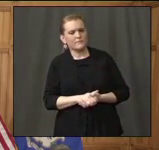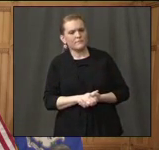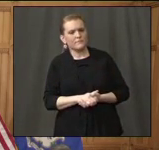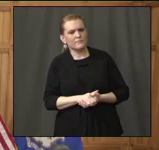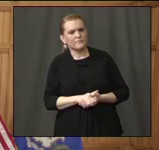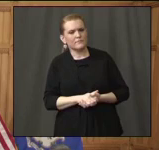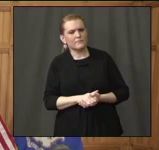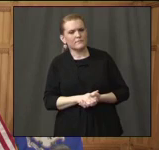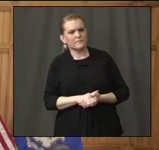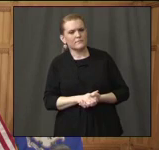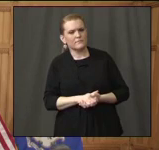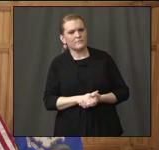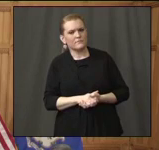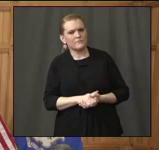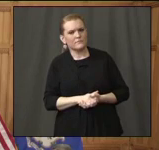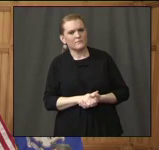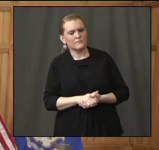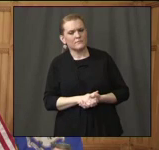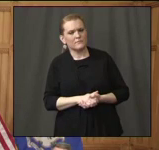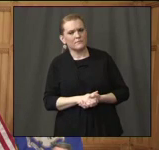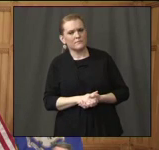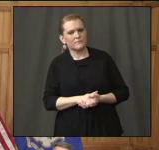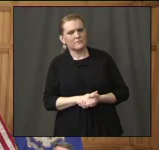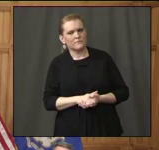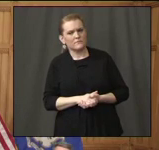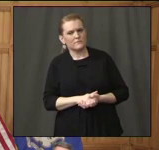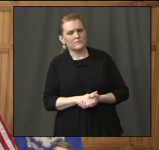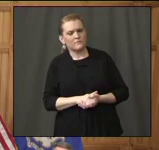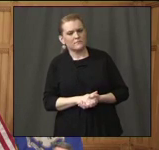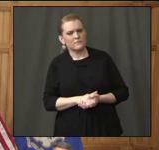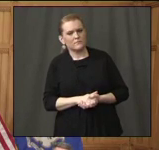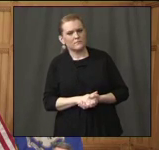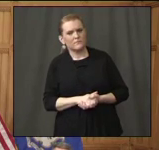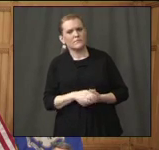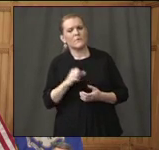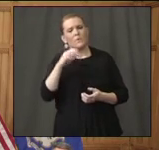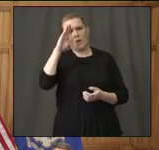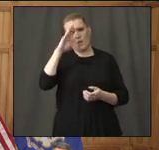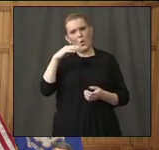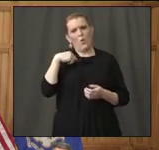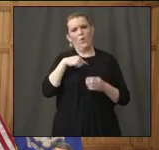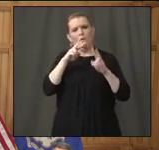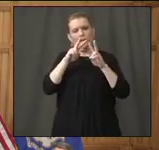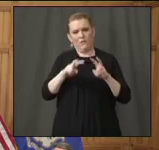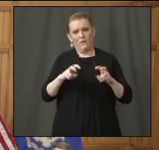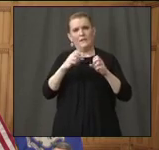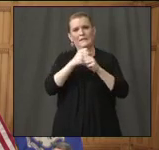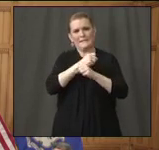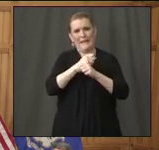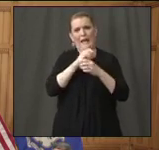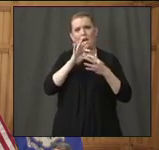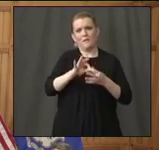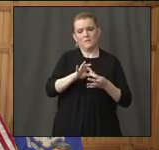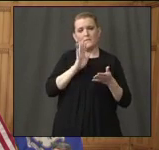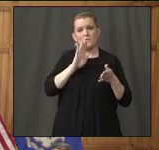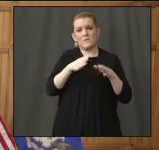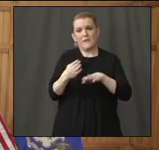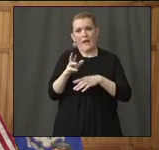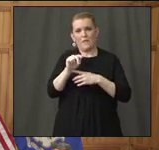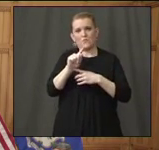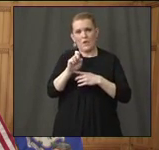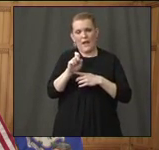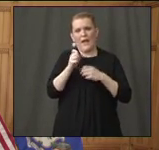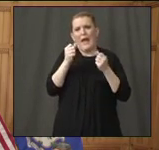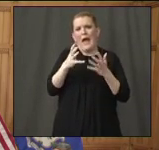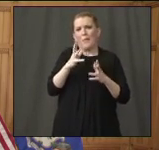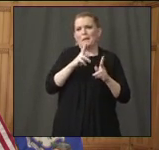capita infection and death rates in Connecticut And what you see when, at least when we do